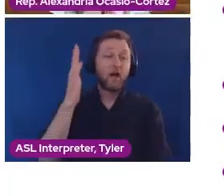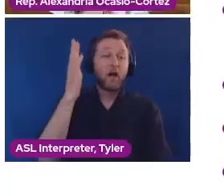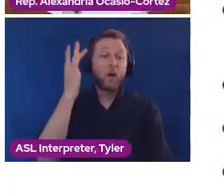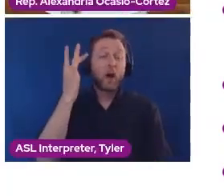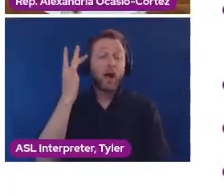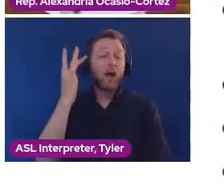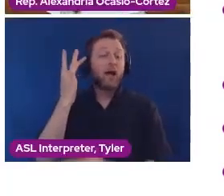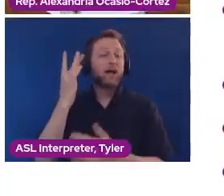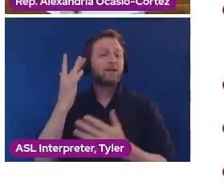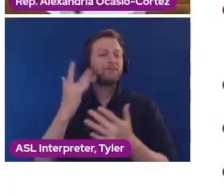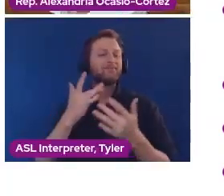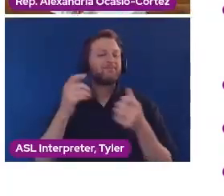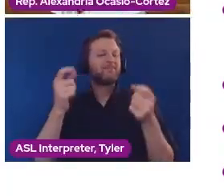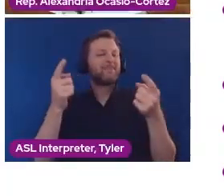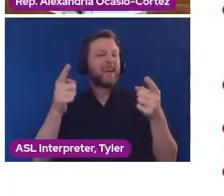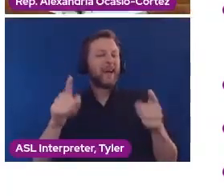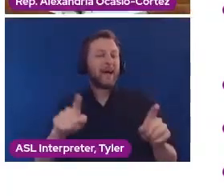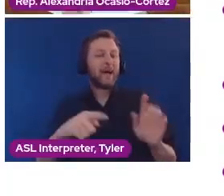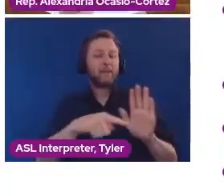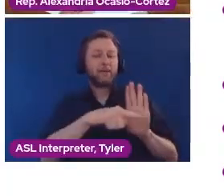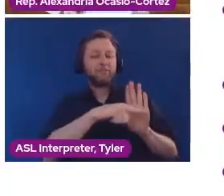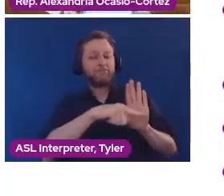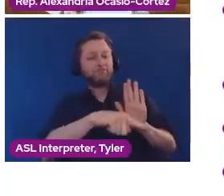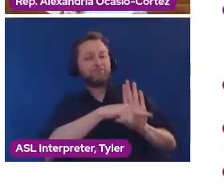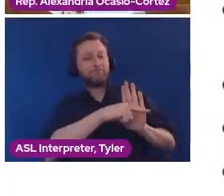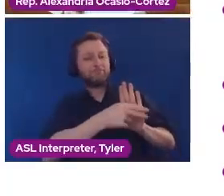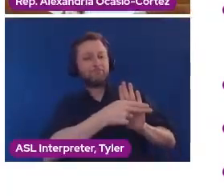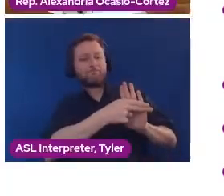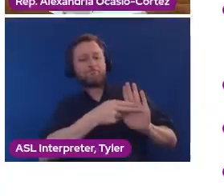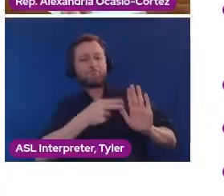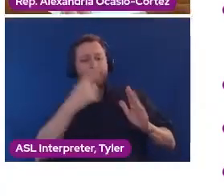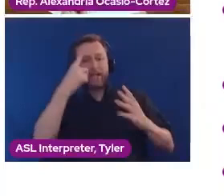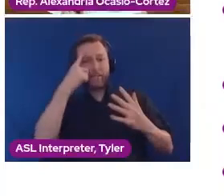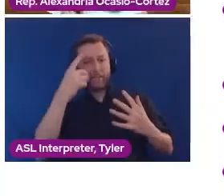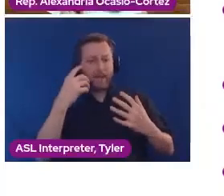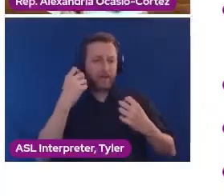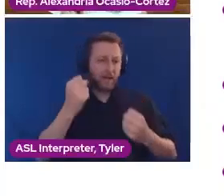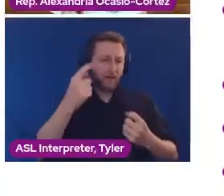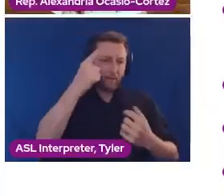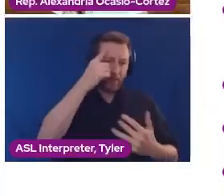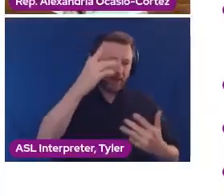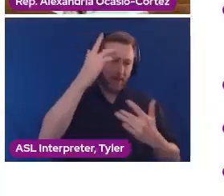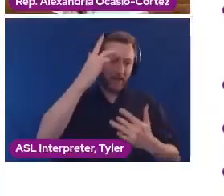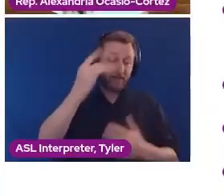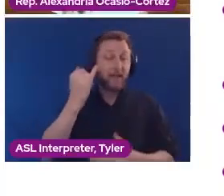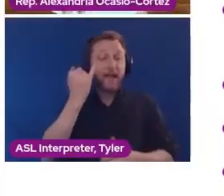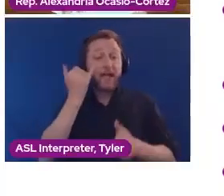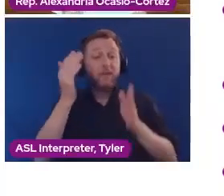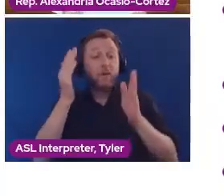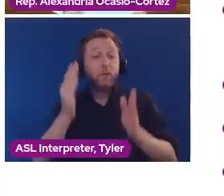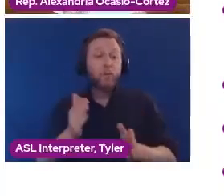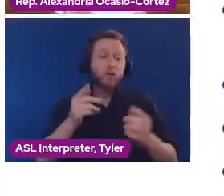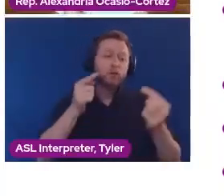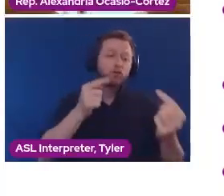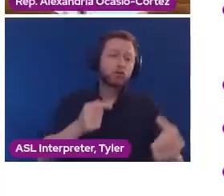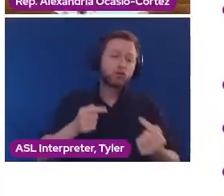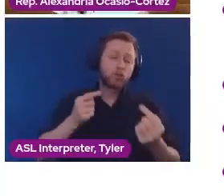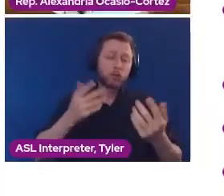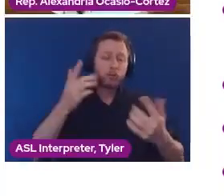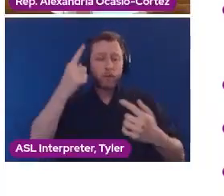people with mental illness. Just because you may be struggling with depression or bipolar disorder